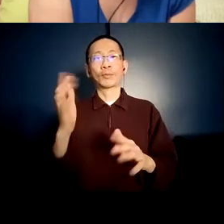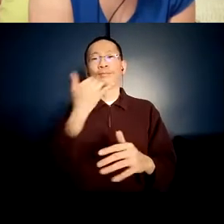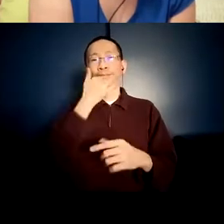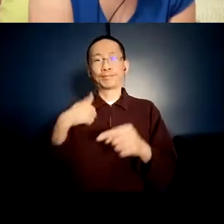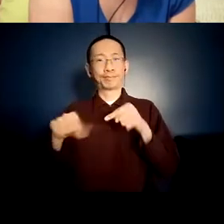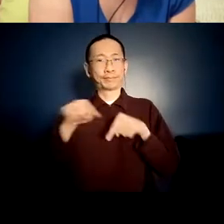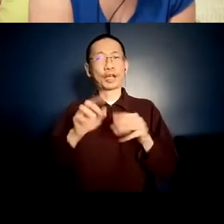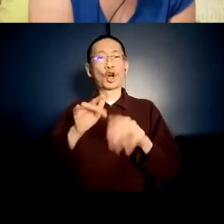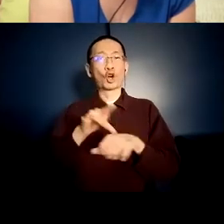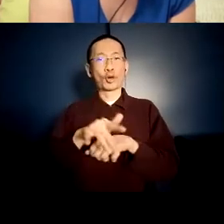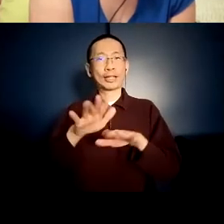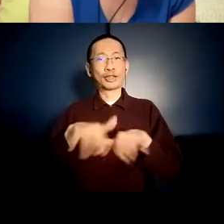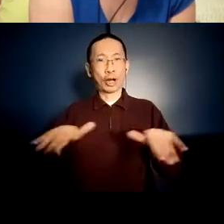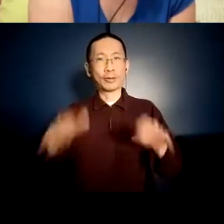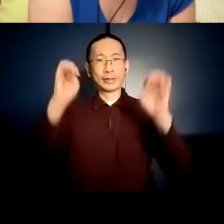Early childhood education.